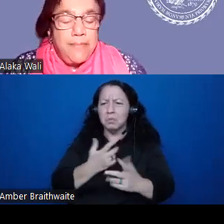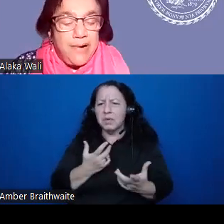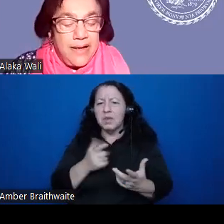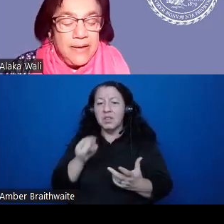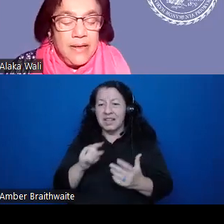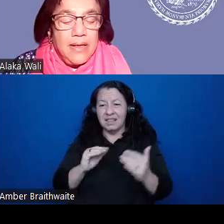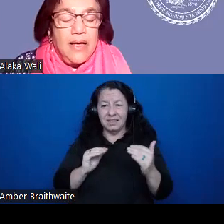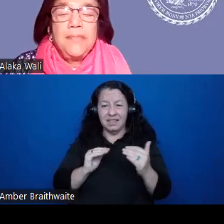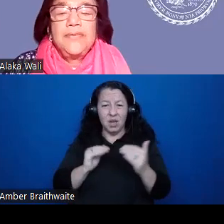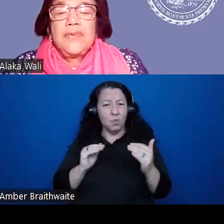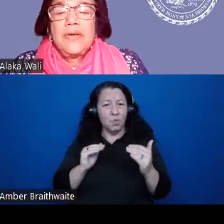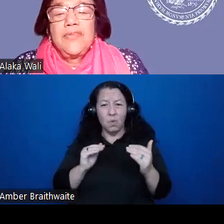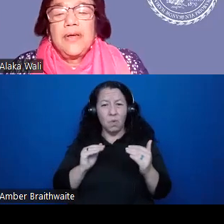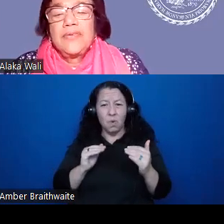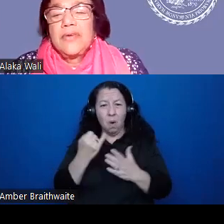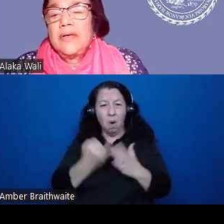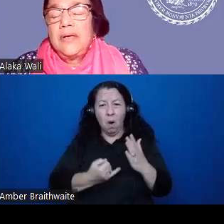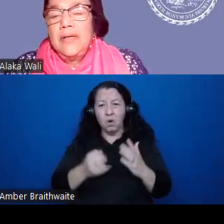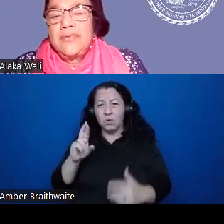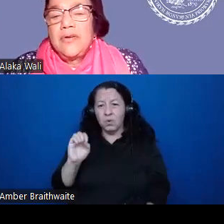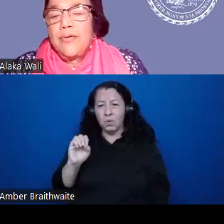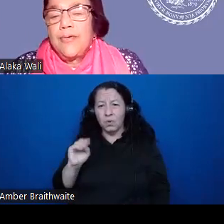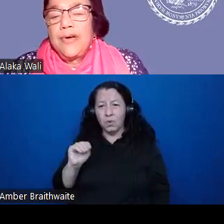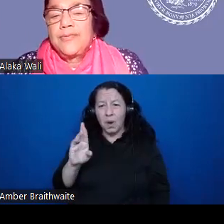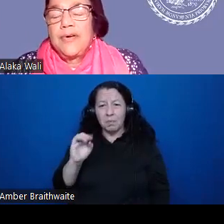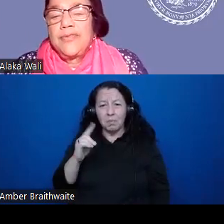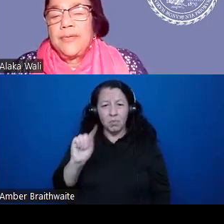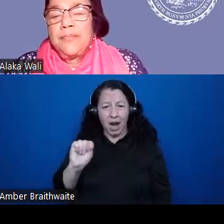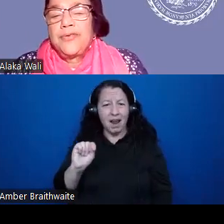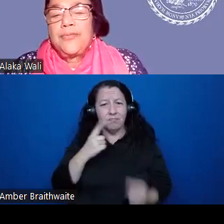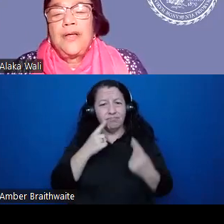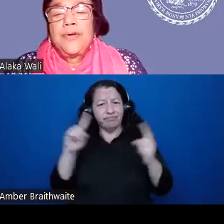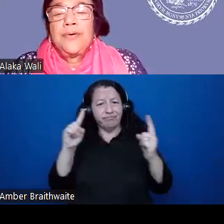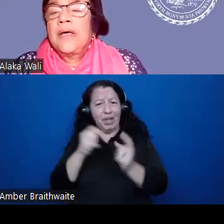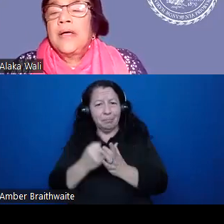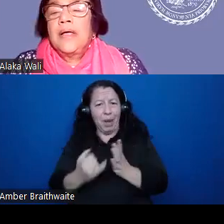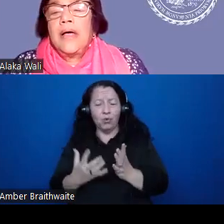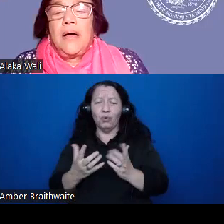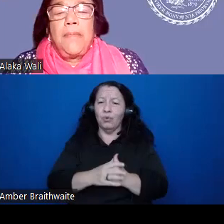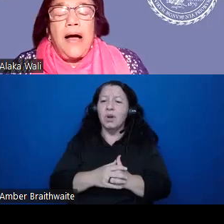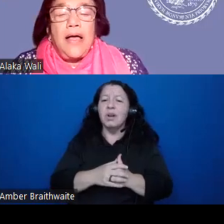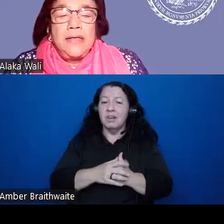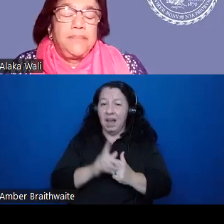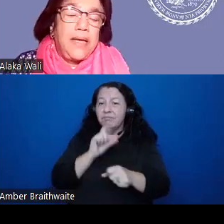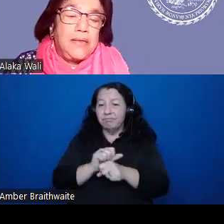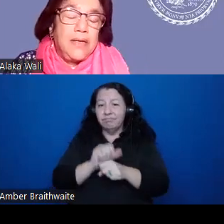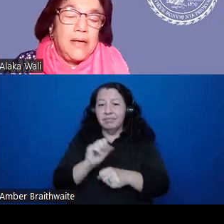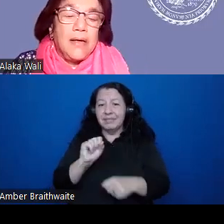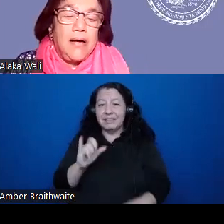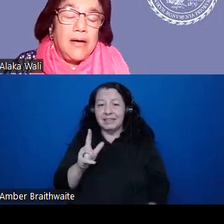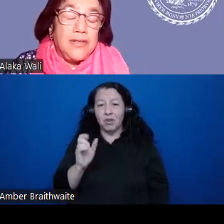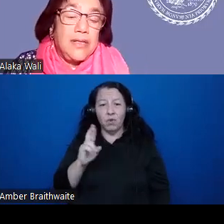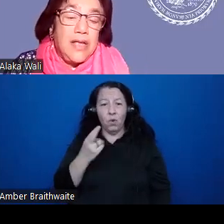a Rembrandt in significance. And indeed, Silverhorn is one of the most well-known hide